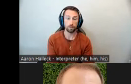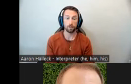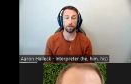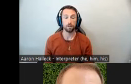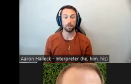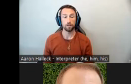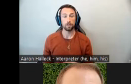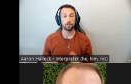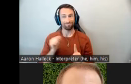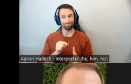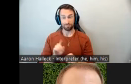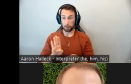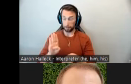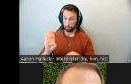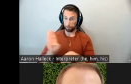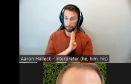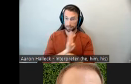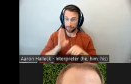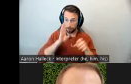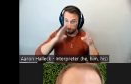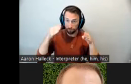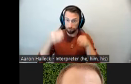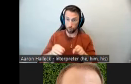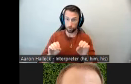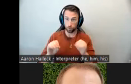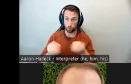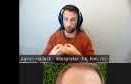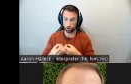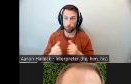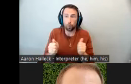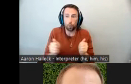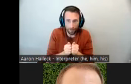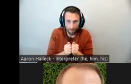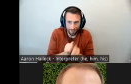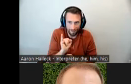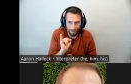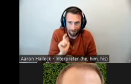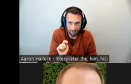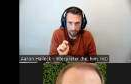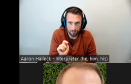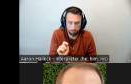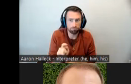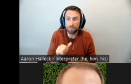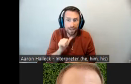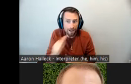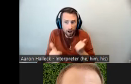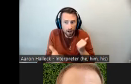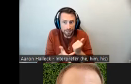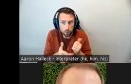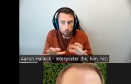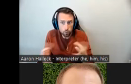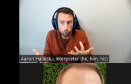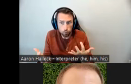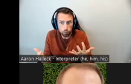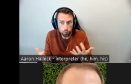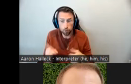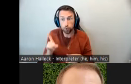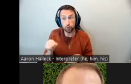a business-focused organization within IT. This is not a technical group. Do they need to know technology? Absolutely they do, but it is